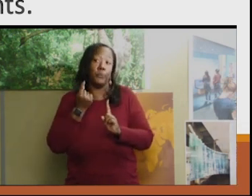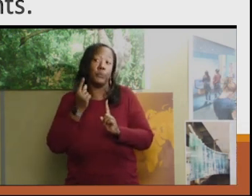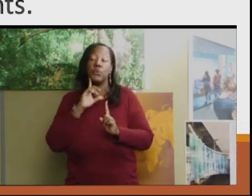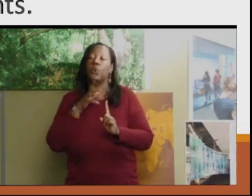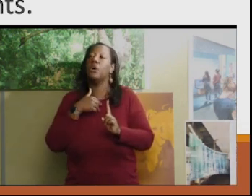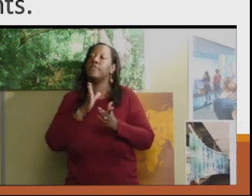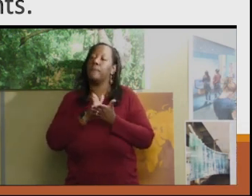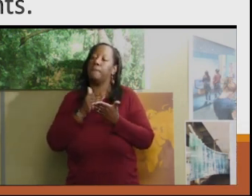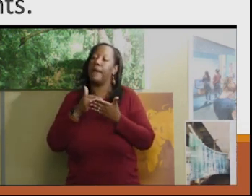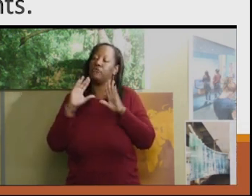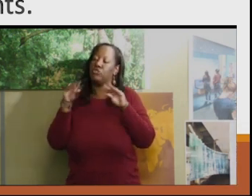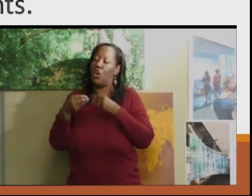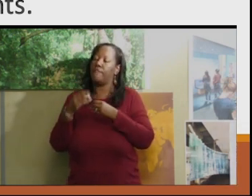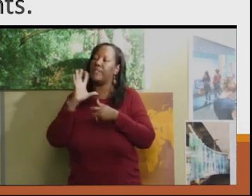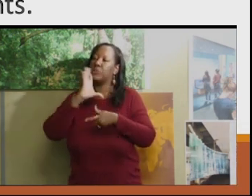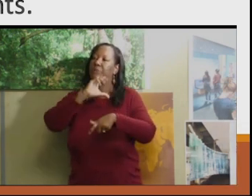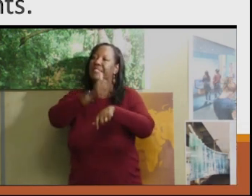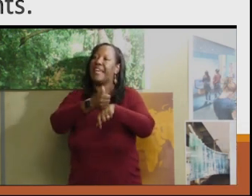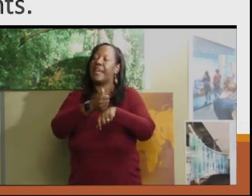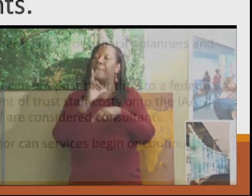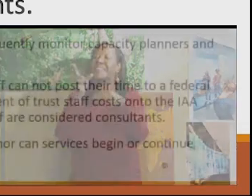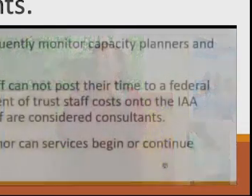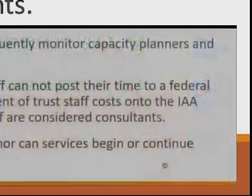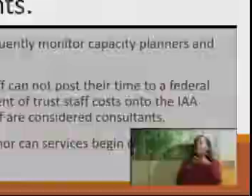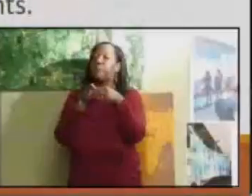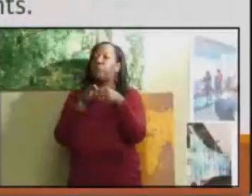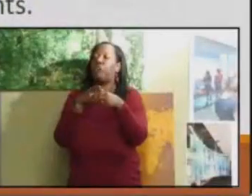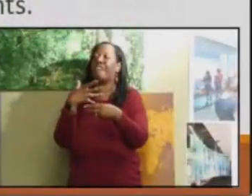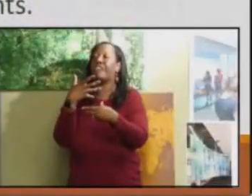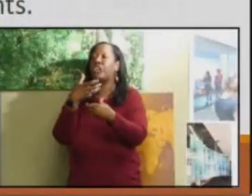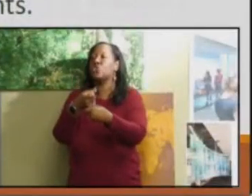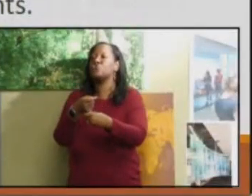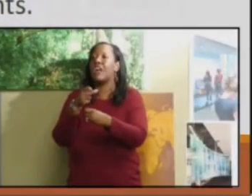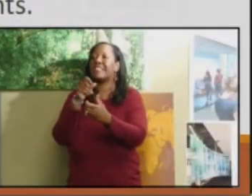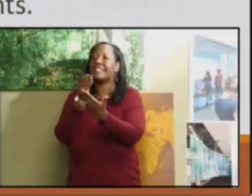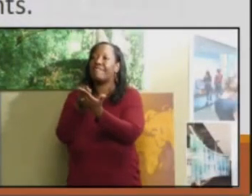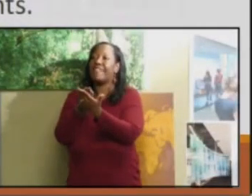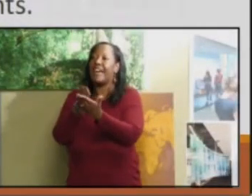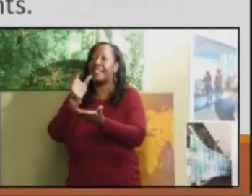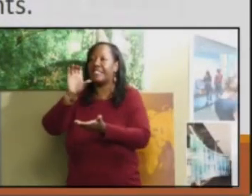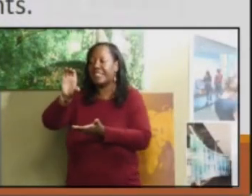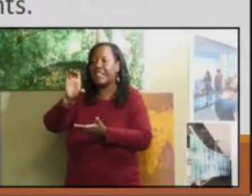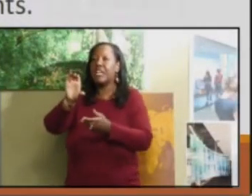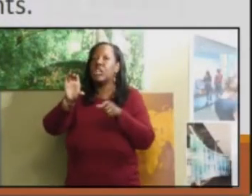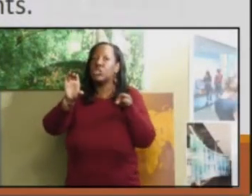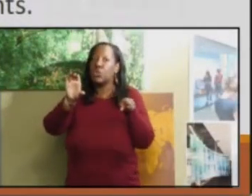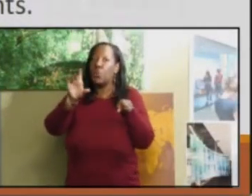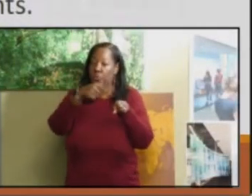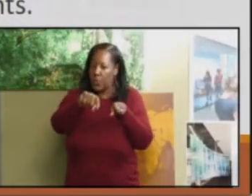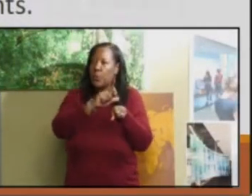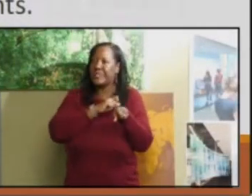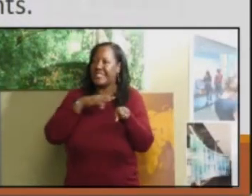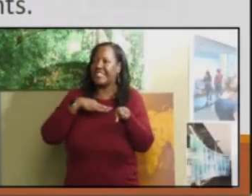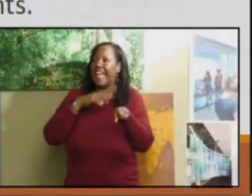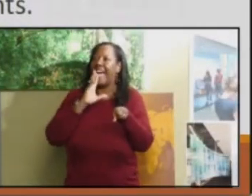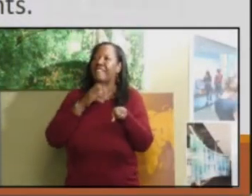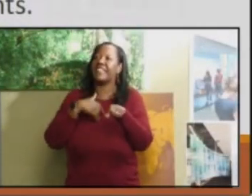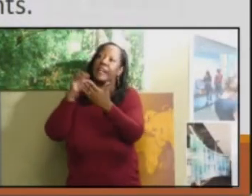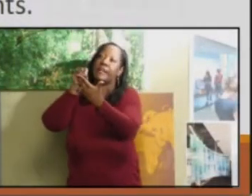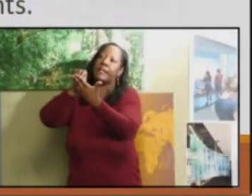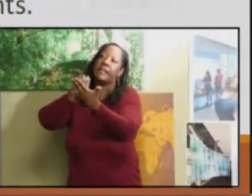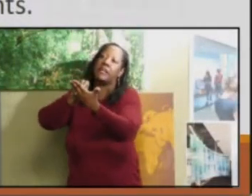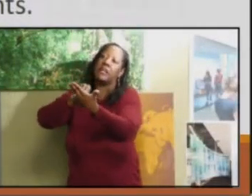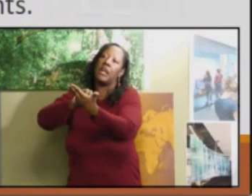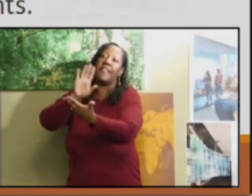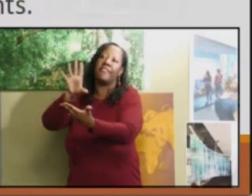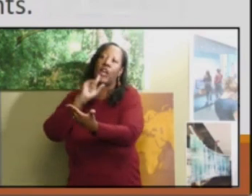our budget office sets up a temporary trust fund to allow our trust fund staff to record their time to this